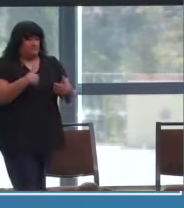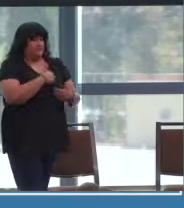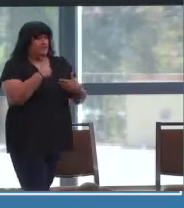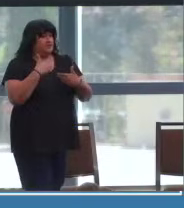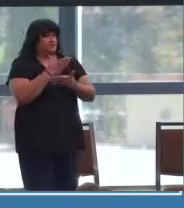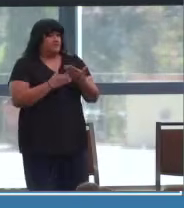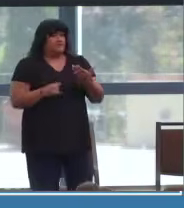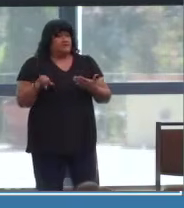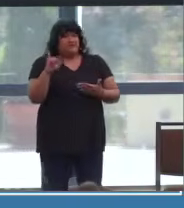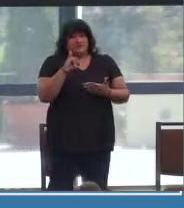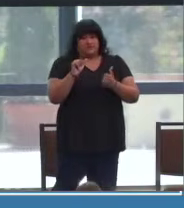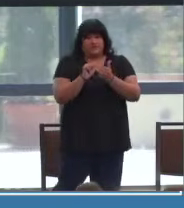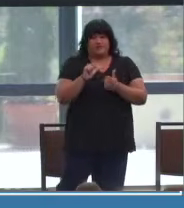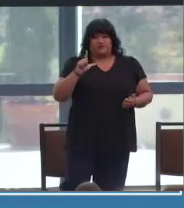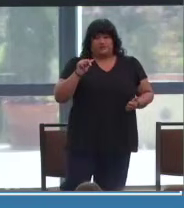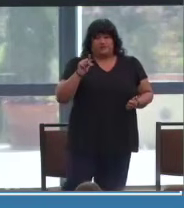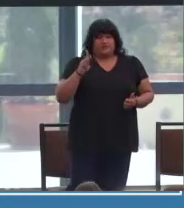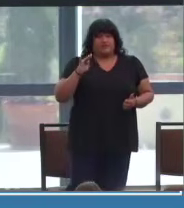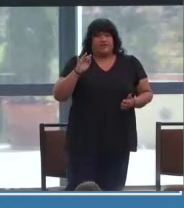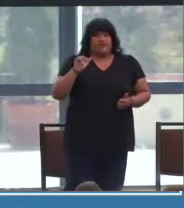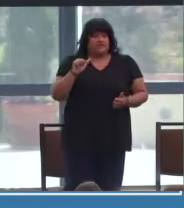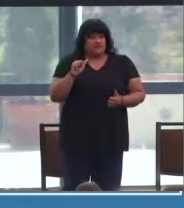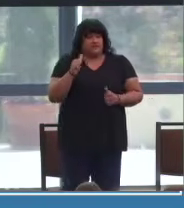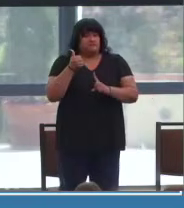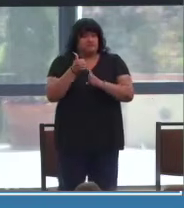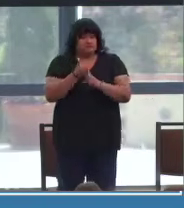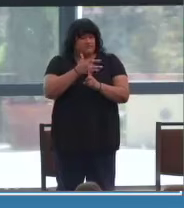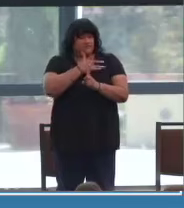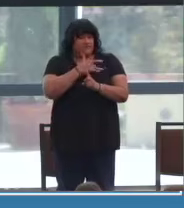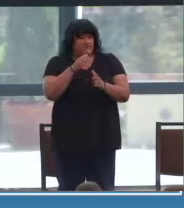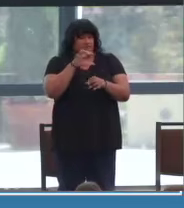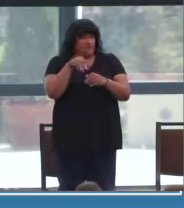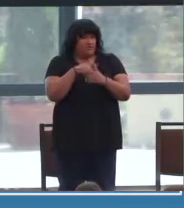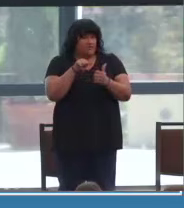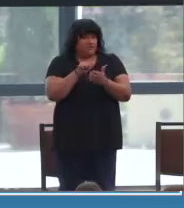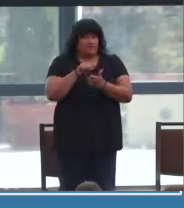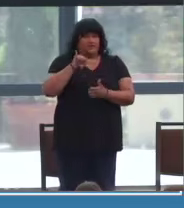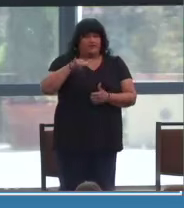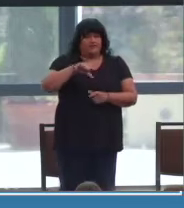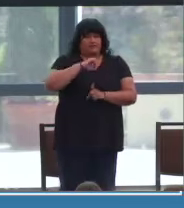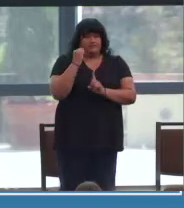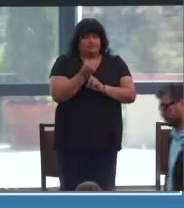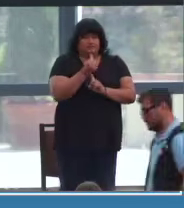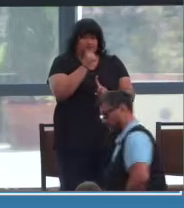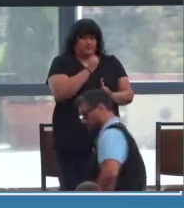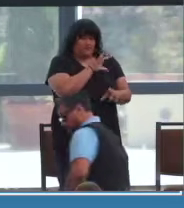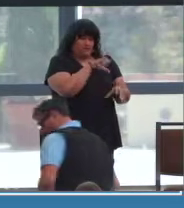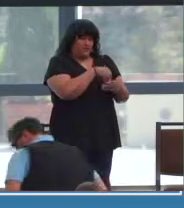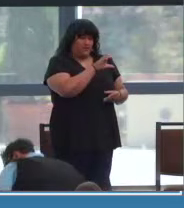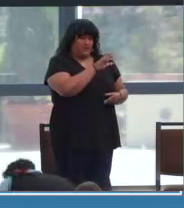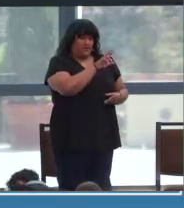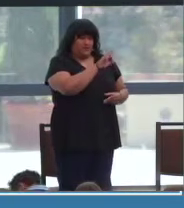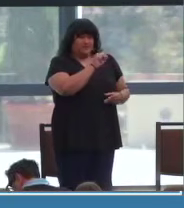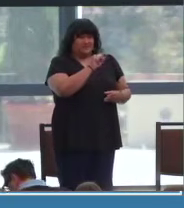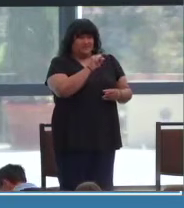reported, usually associated with the conditioning and not necessarily with a CAR T therapy. So overall, it was a